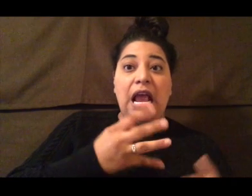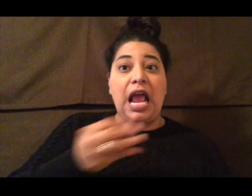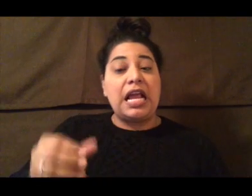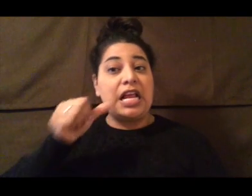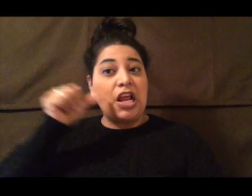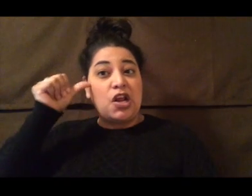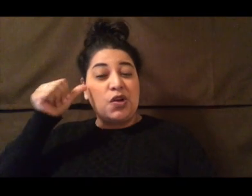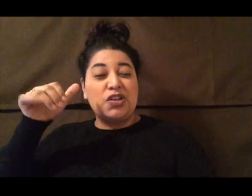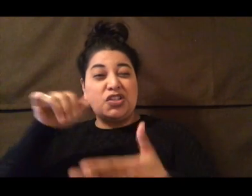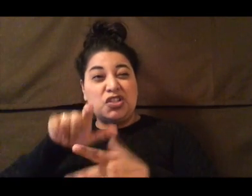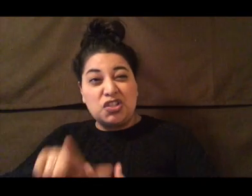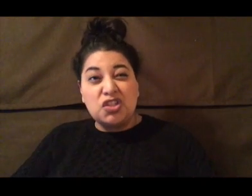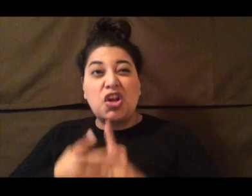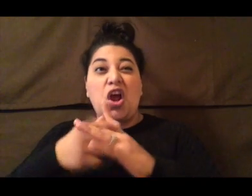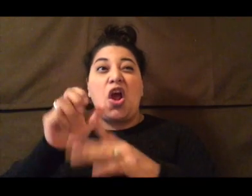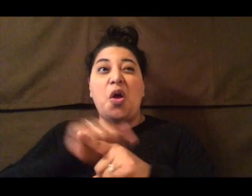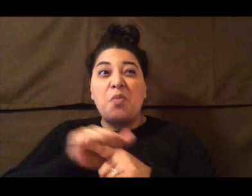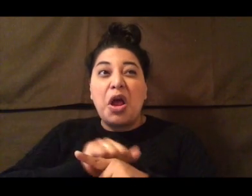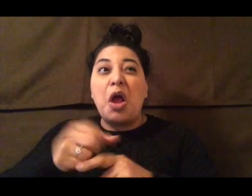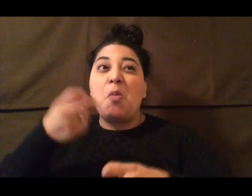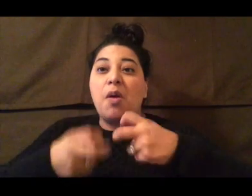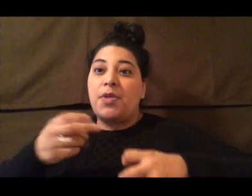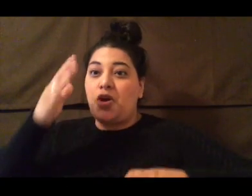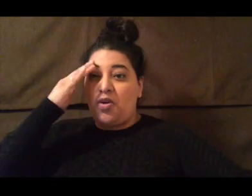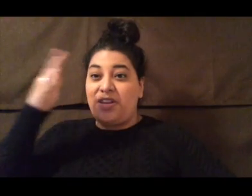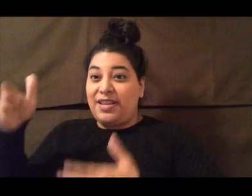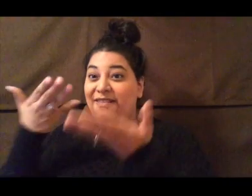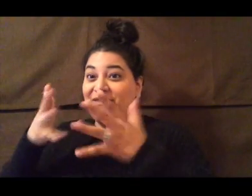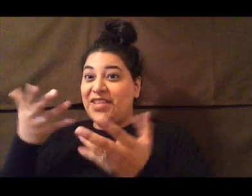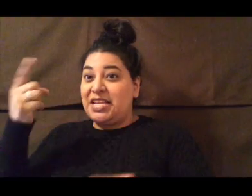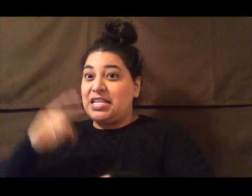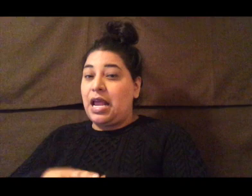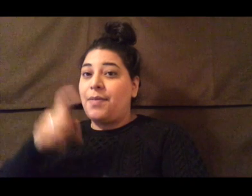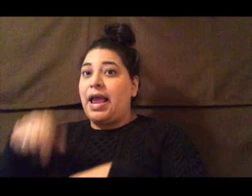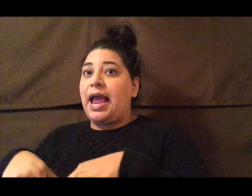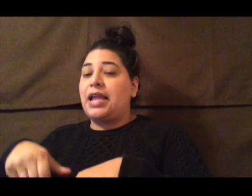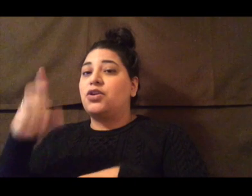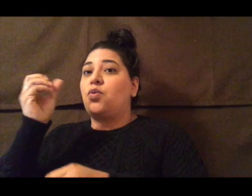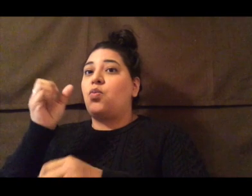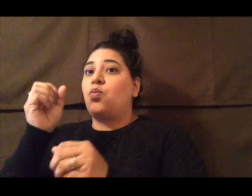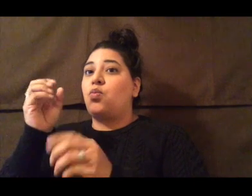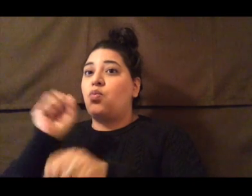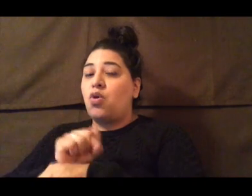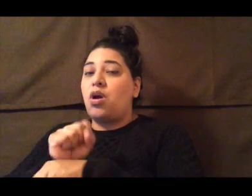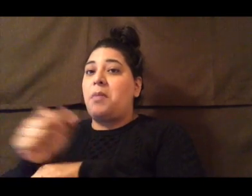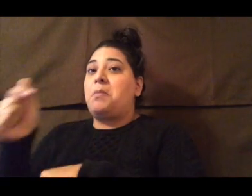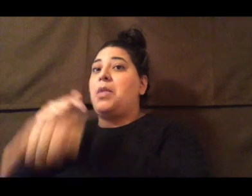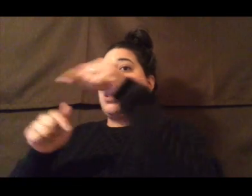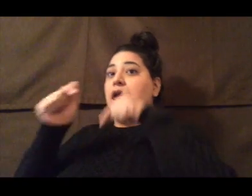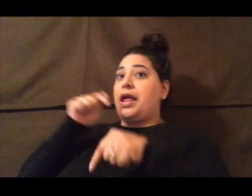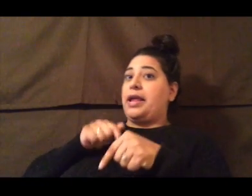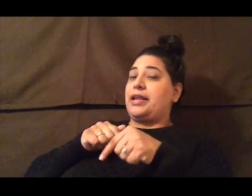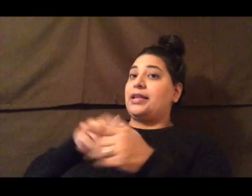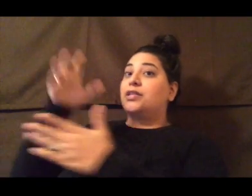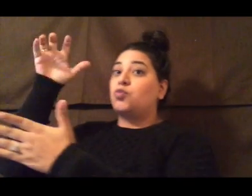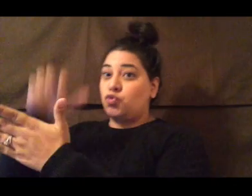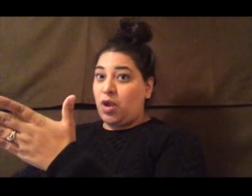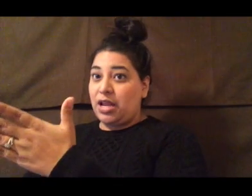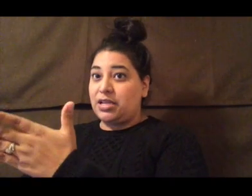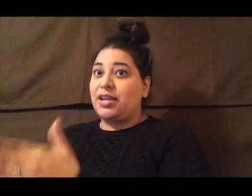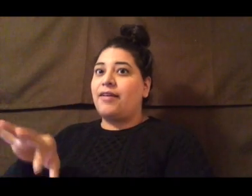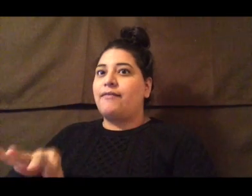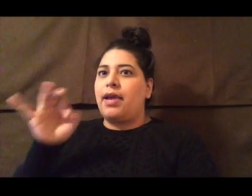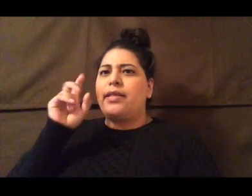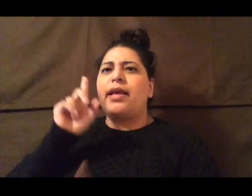yesterday we started practicing problems where we know the end time, and we're going to have to work backwards by subtracting in order to find